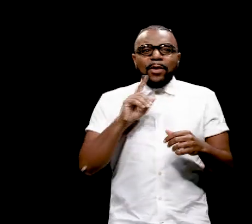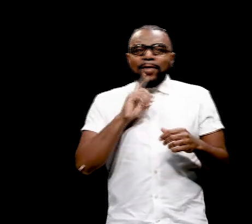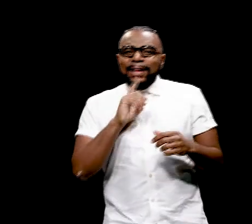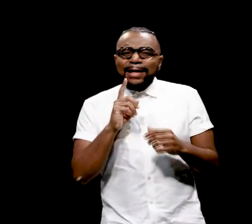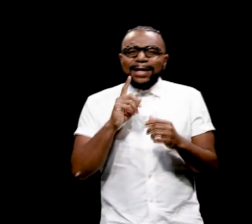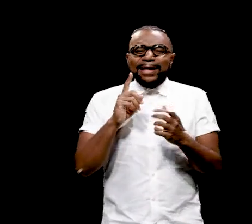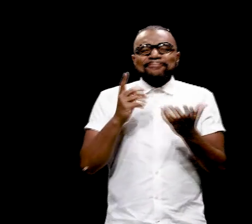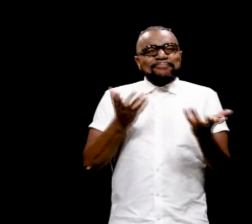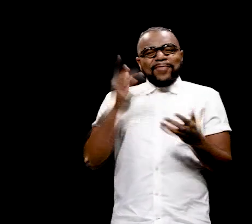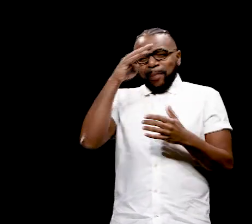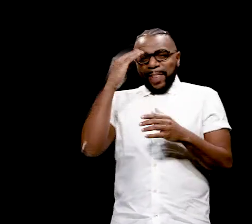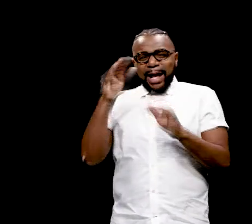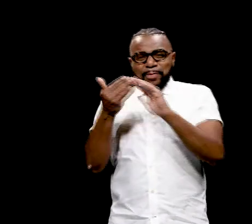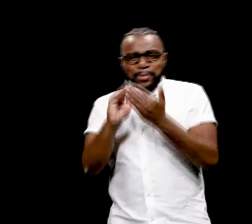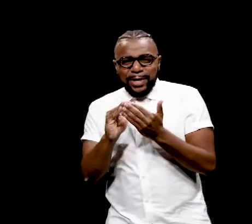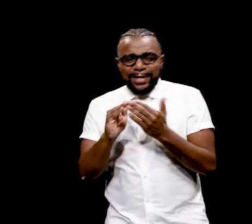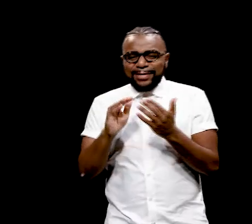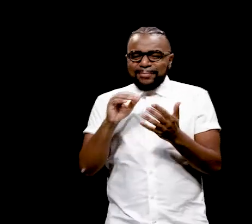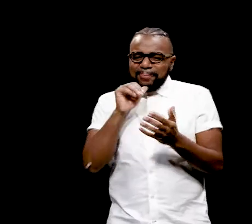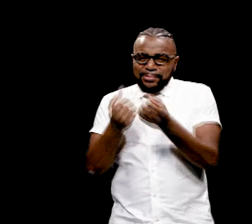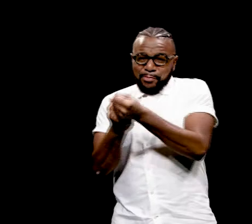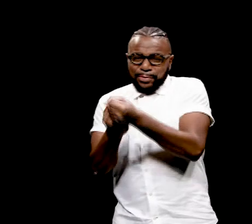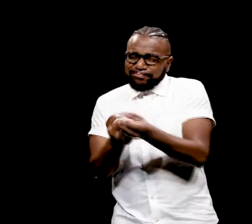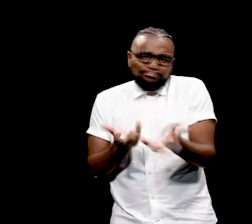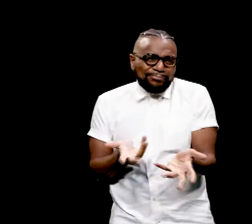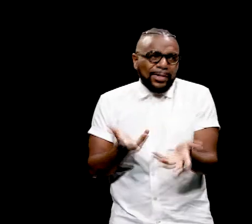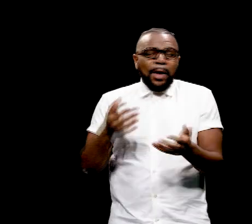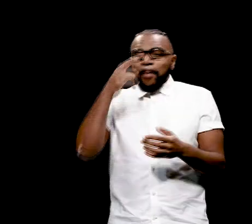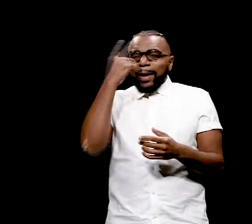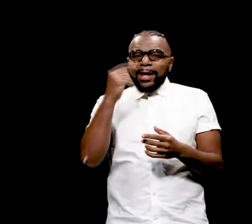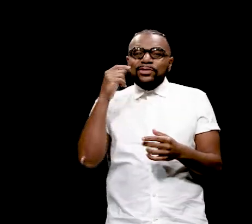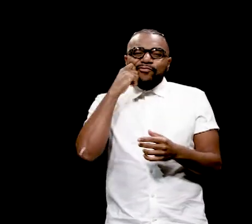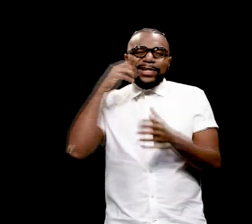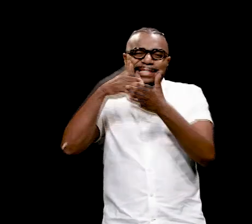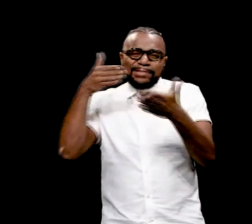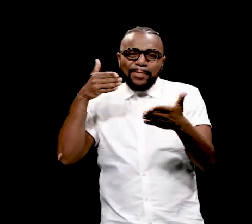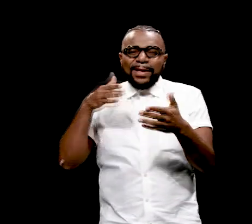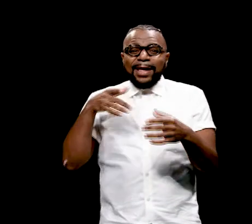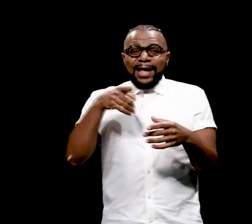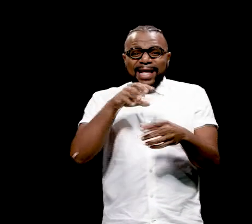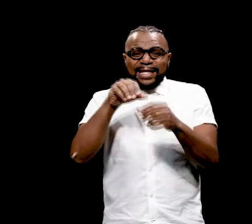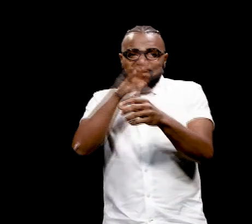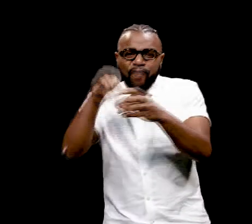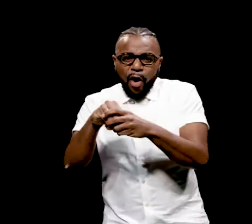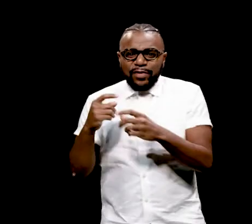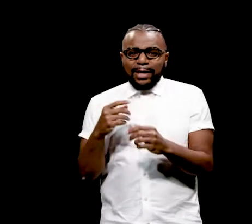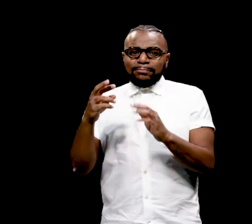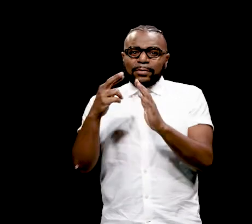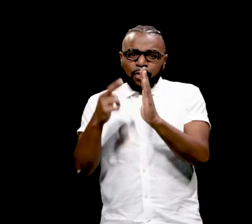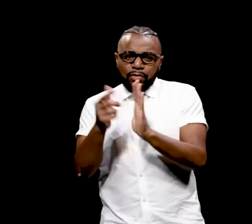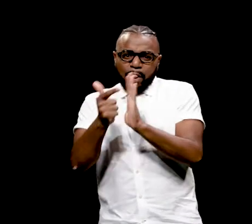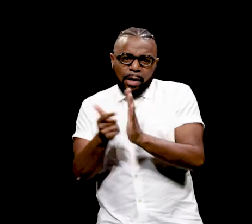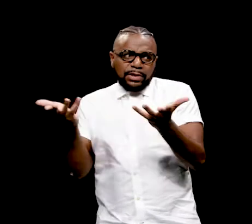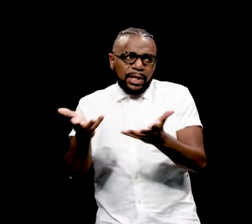community. Because racism persists in institutional practices and policies, Black people are disempowered, disenfranchised, and